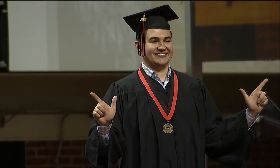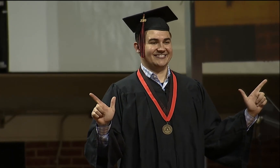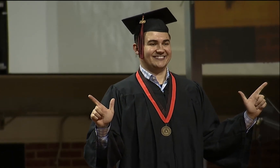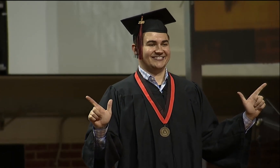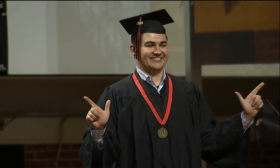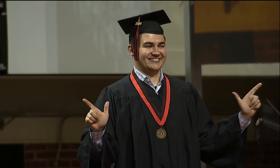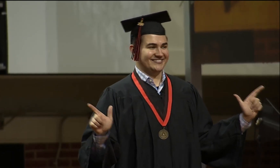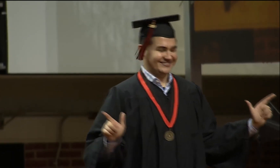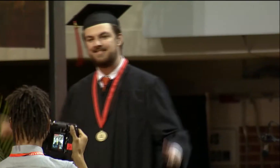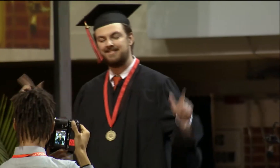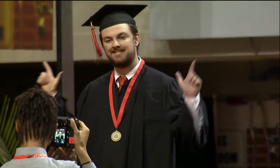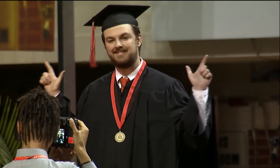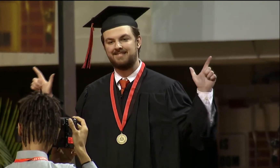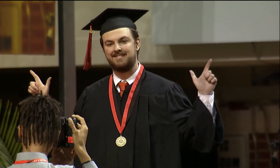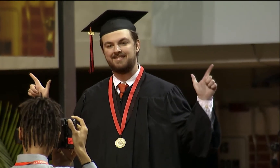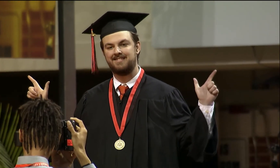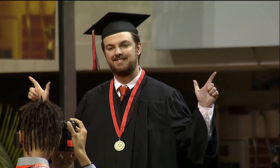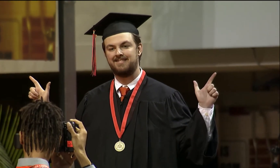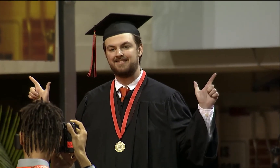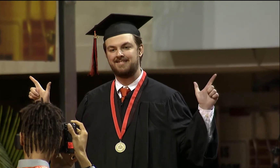Devin Isett.